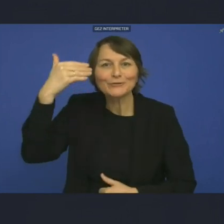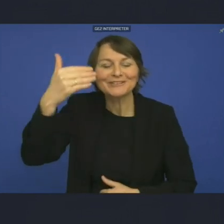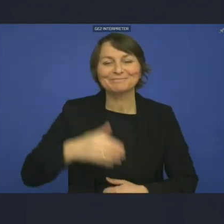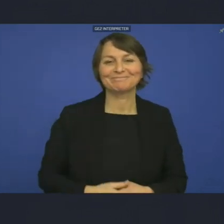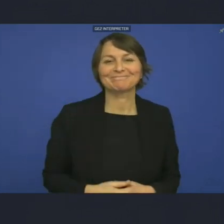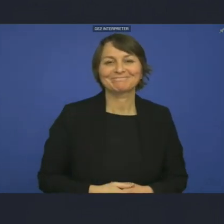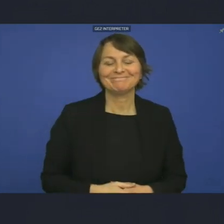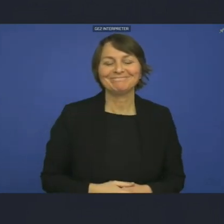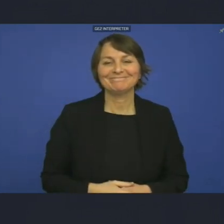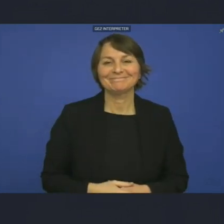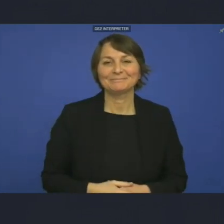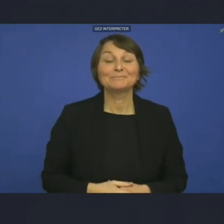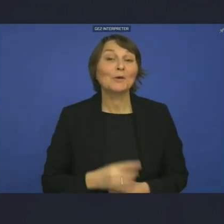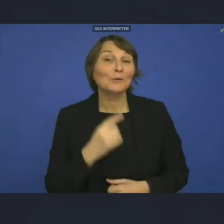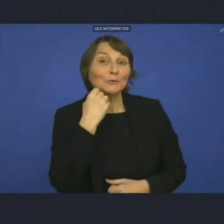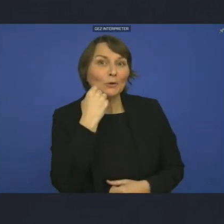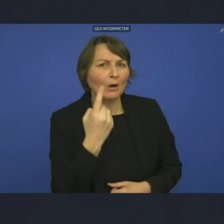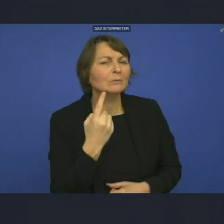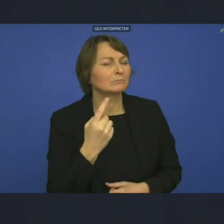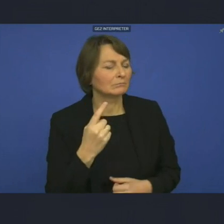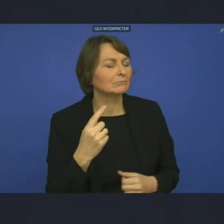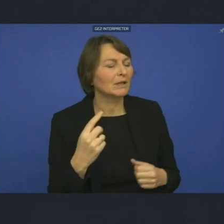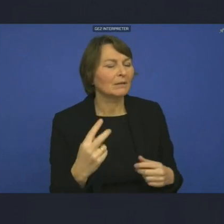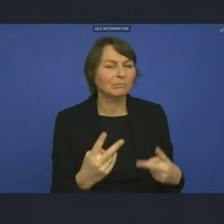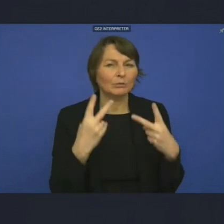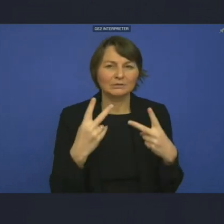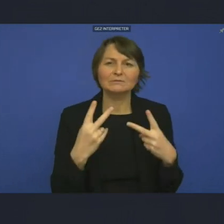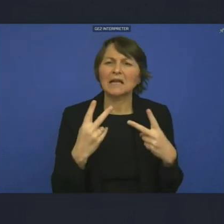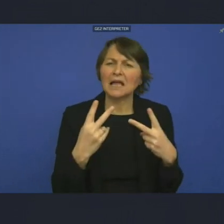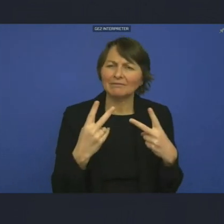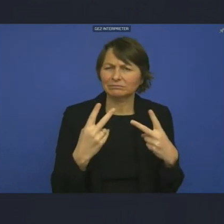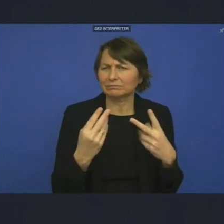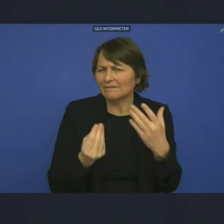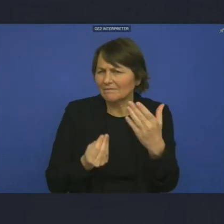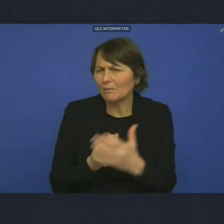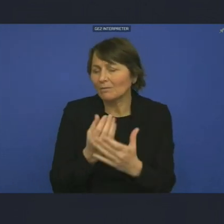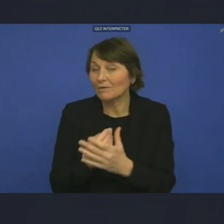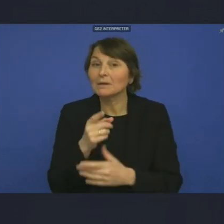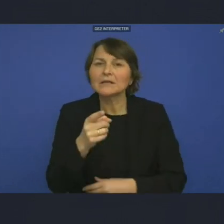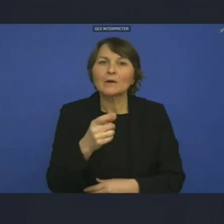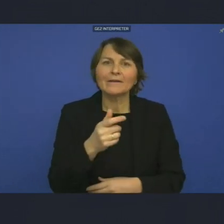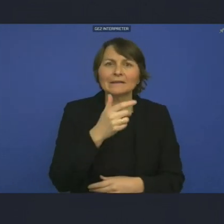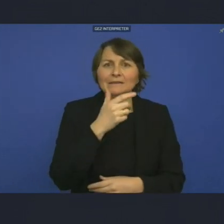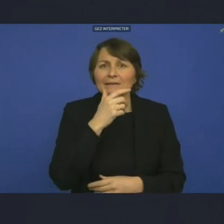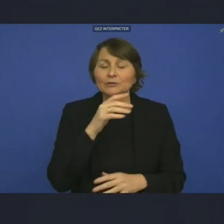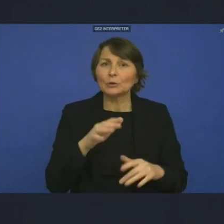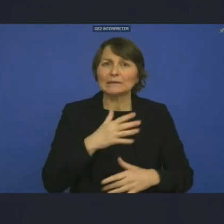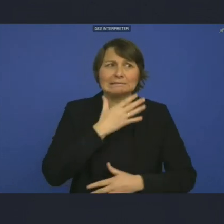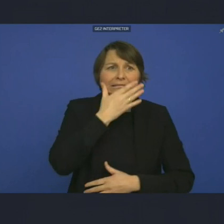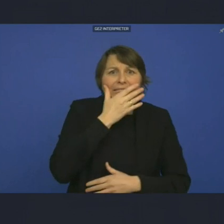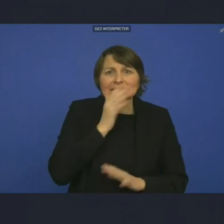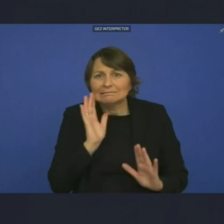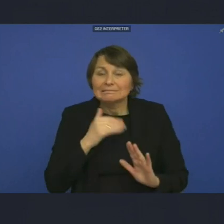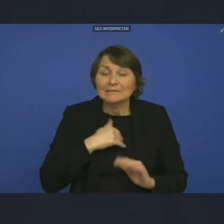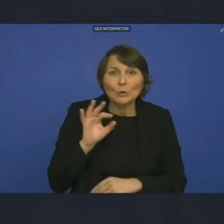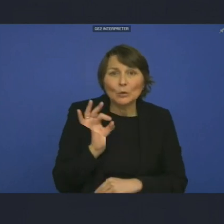very important day with all the different information. Do not hesitate also to put your questions on ConnexMe. We will